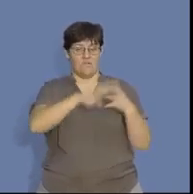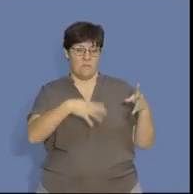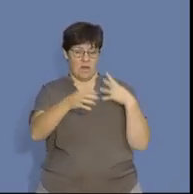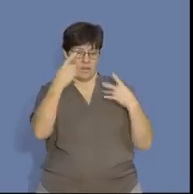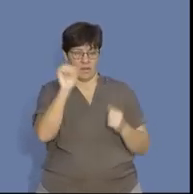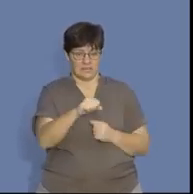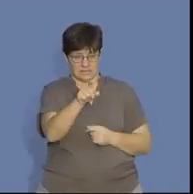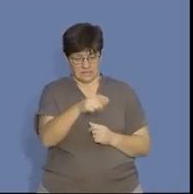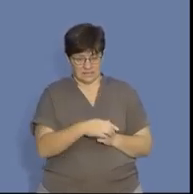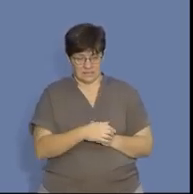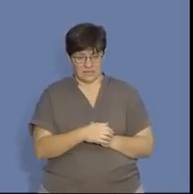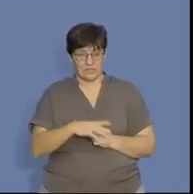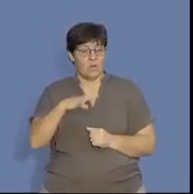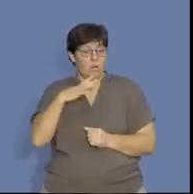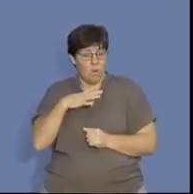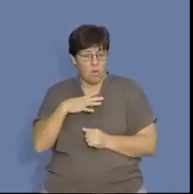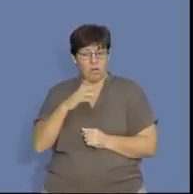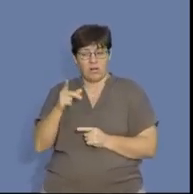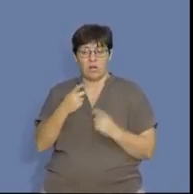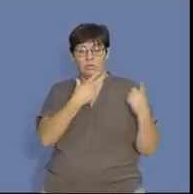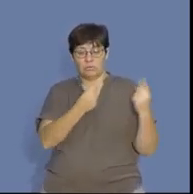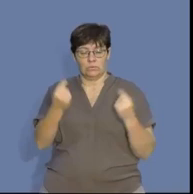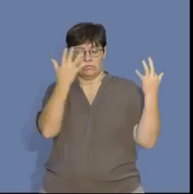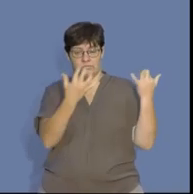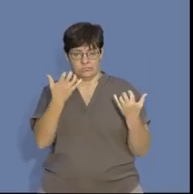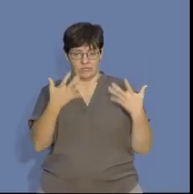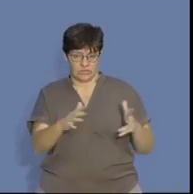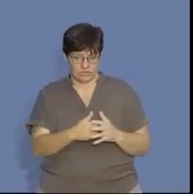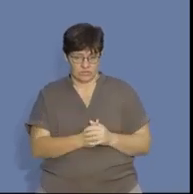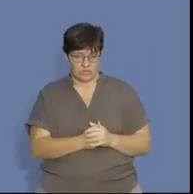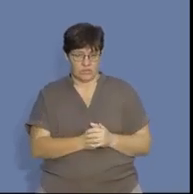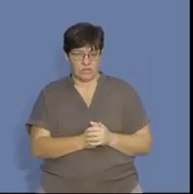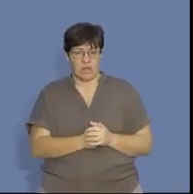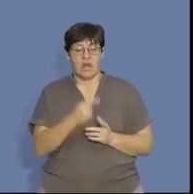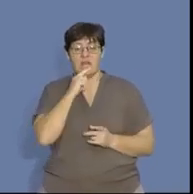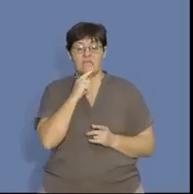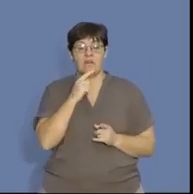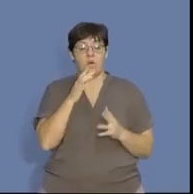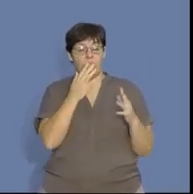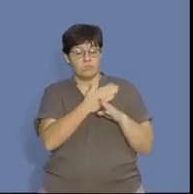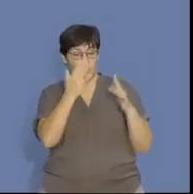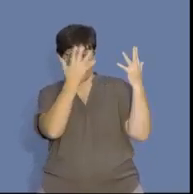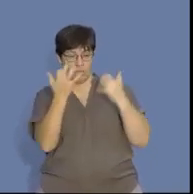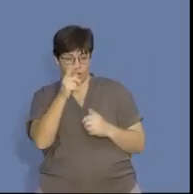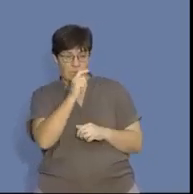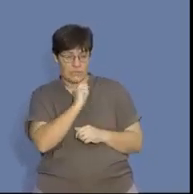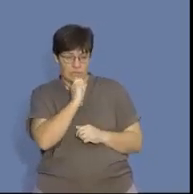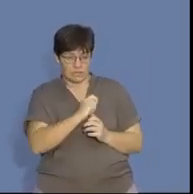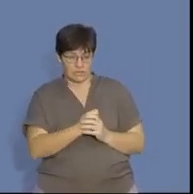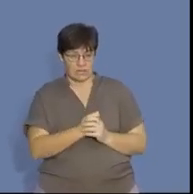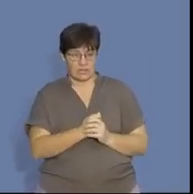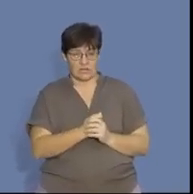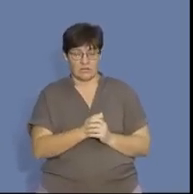your formulas, right? All I'm going to do now is do the calculation. But when it comes to the actual formula that is